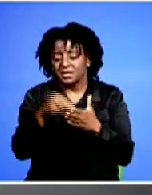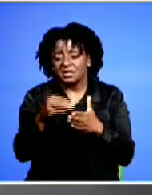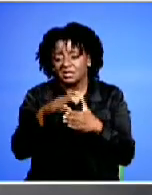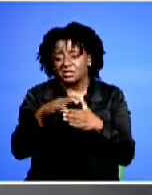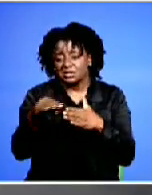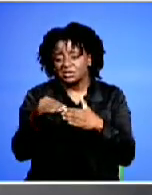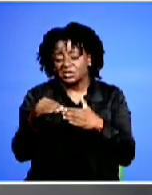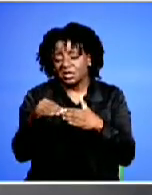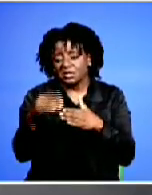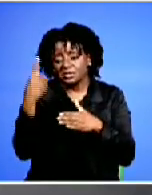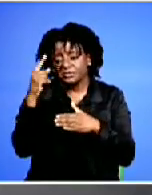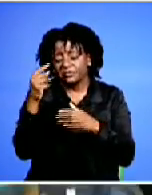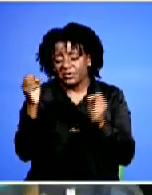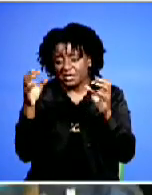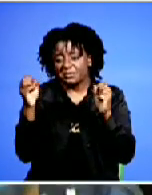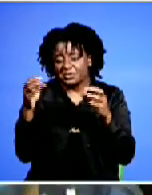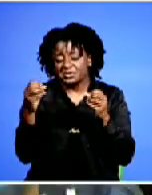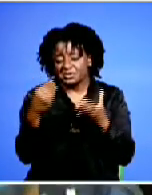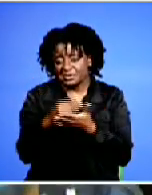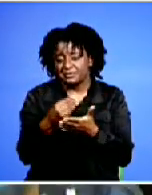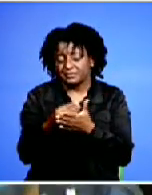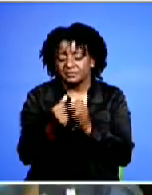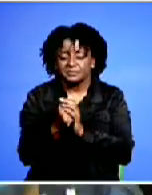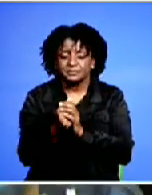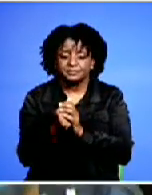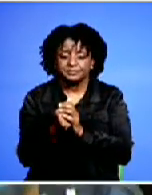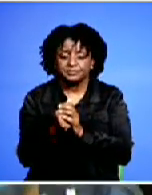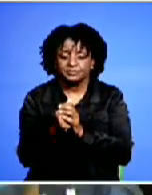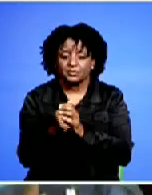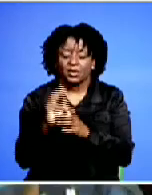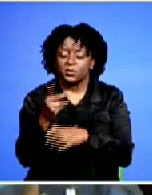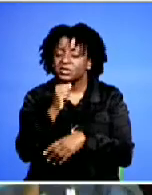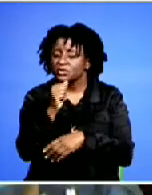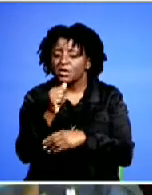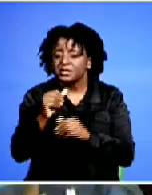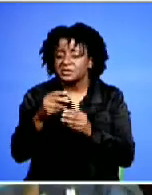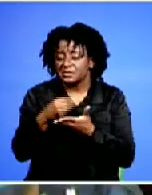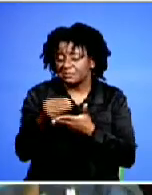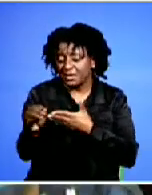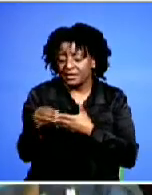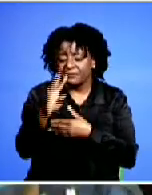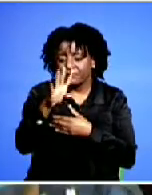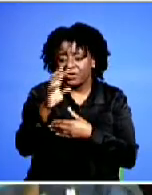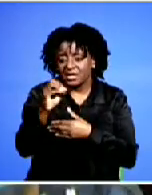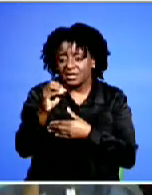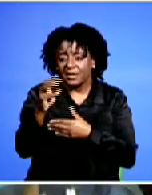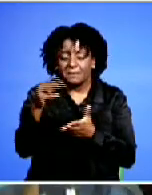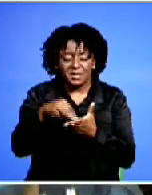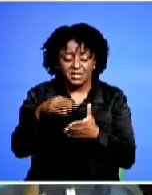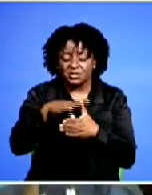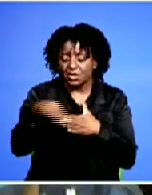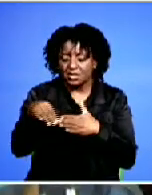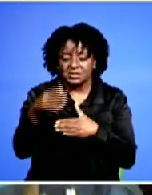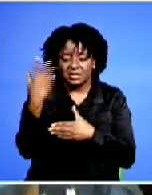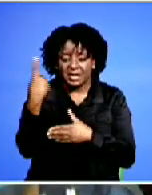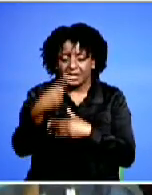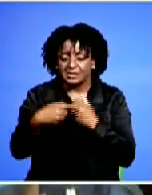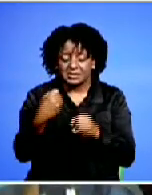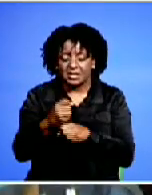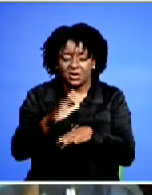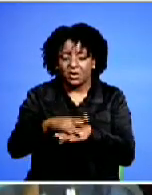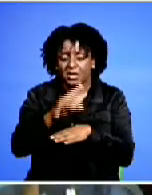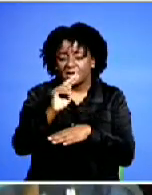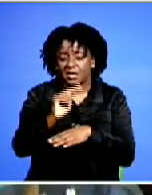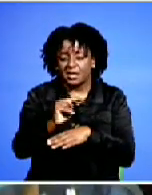million allocated last year. We didn't spend $40 million last year on national health insurance. And